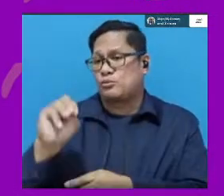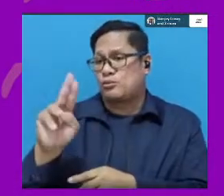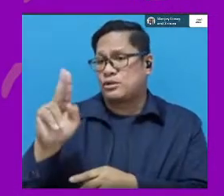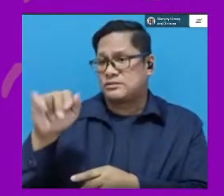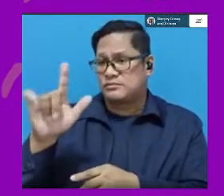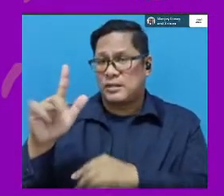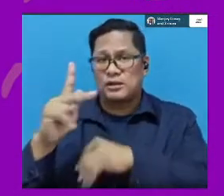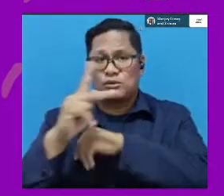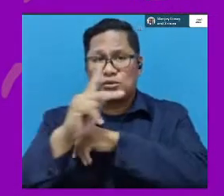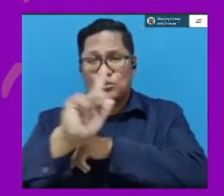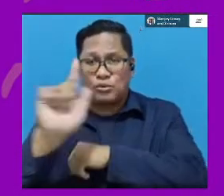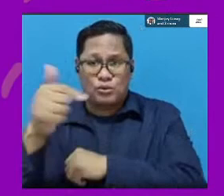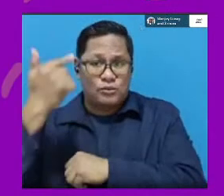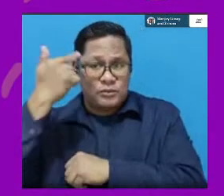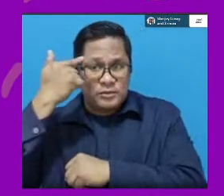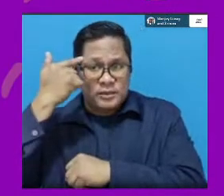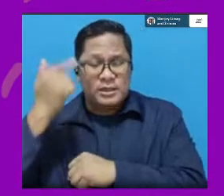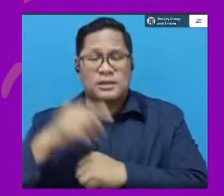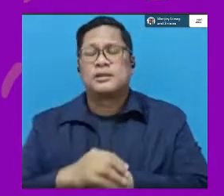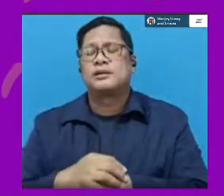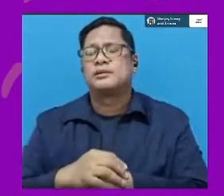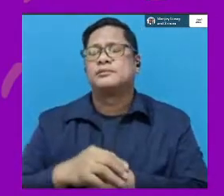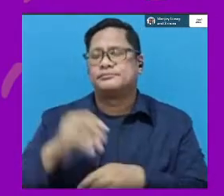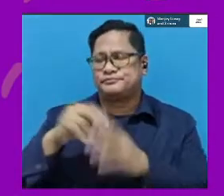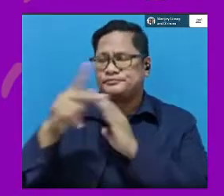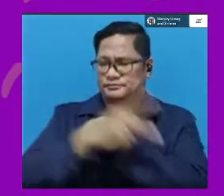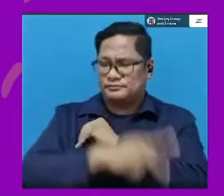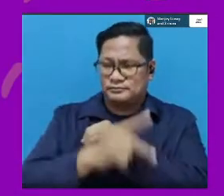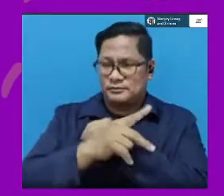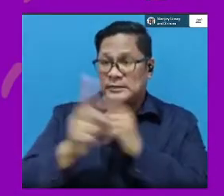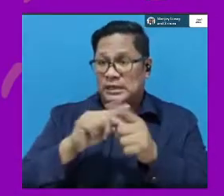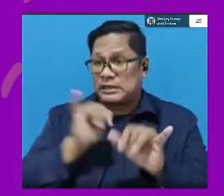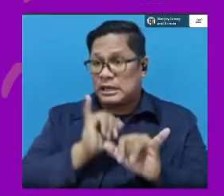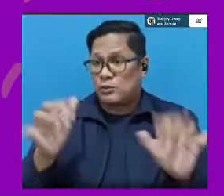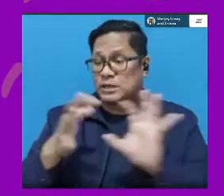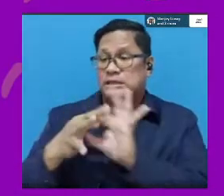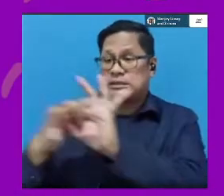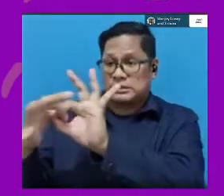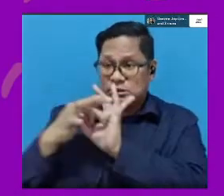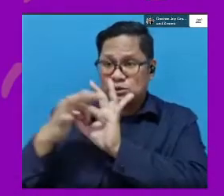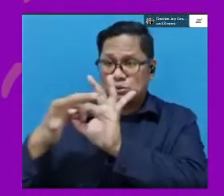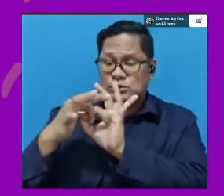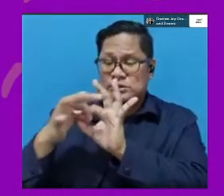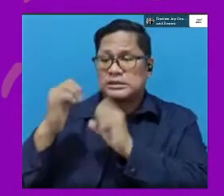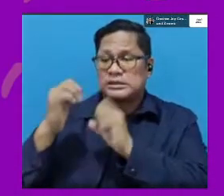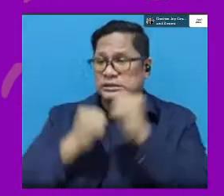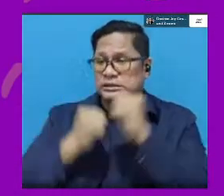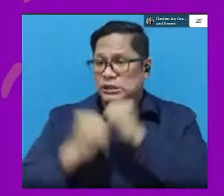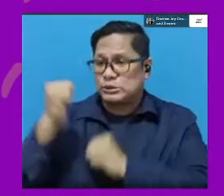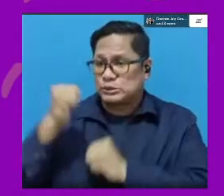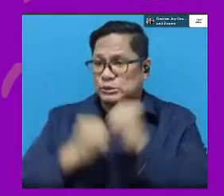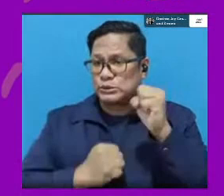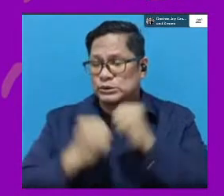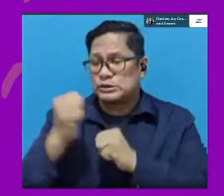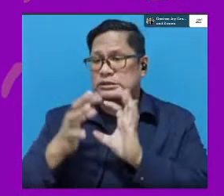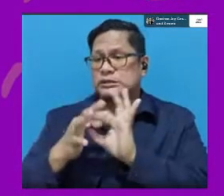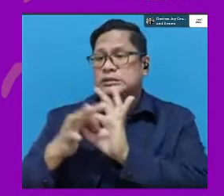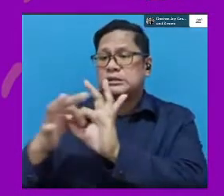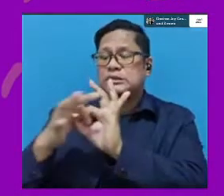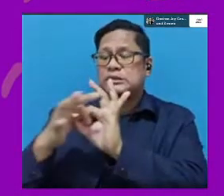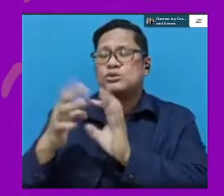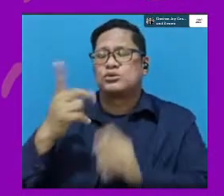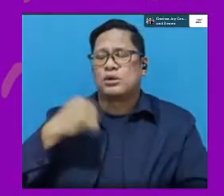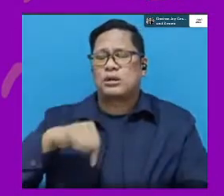in the province, and our relationship and structures in relation to